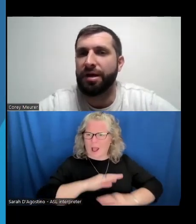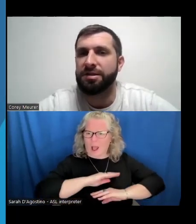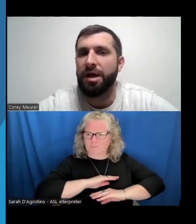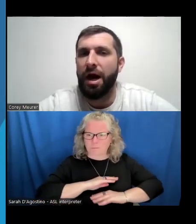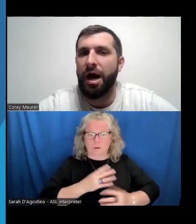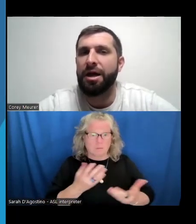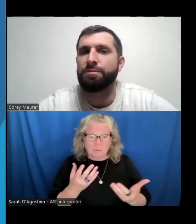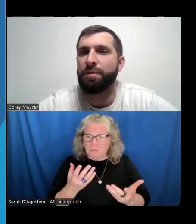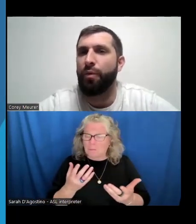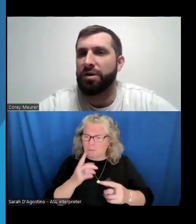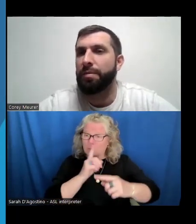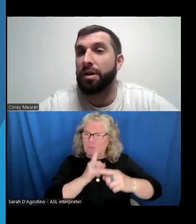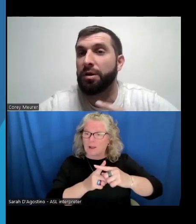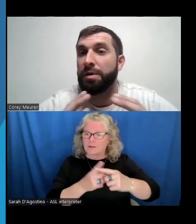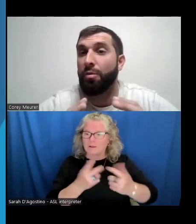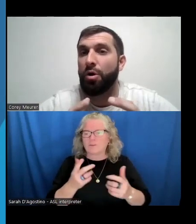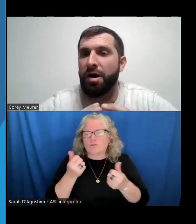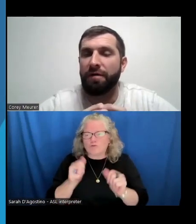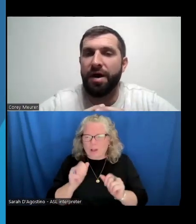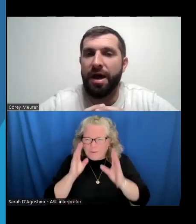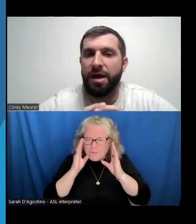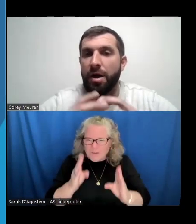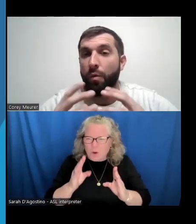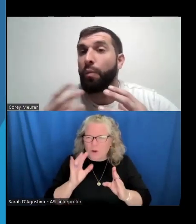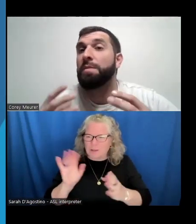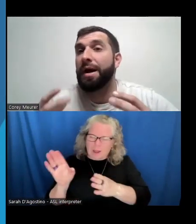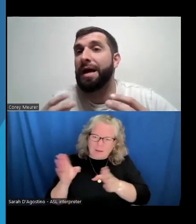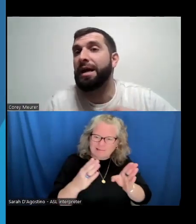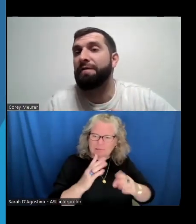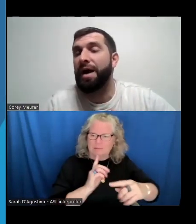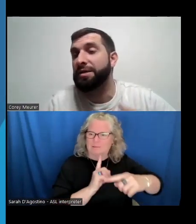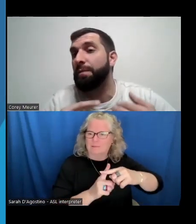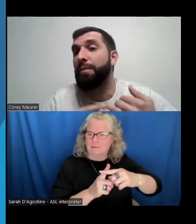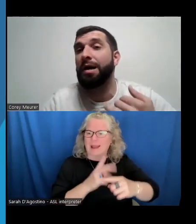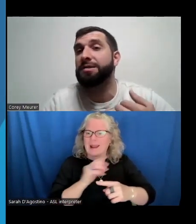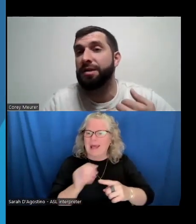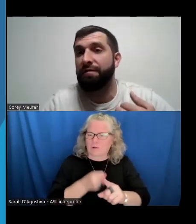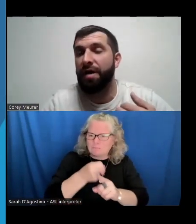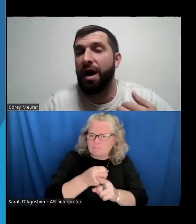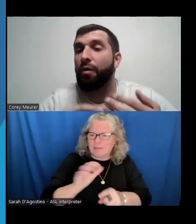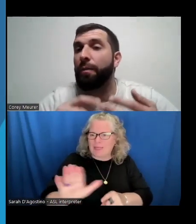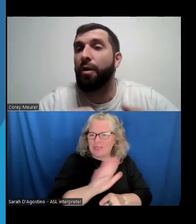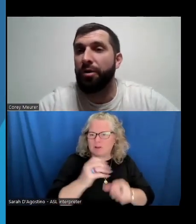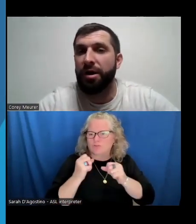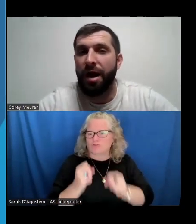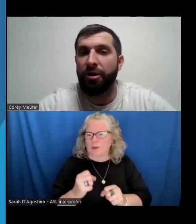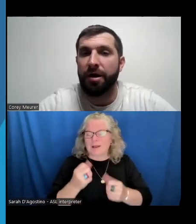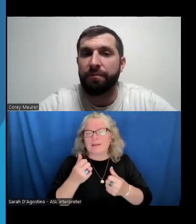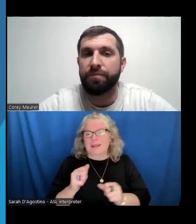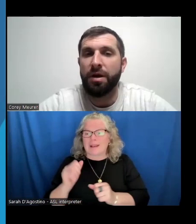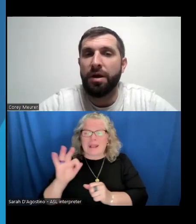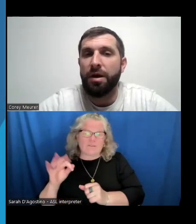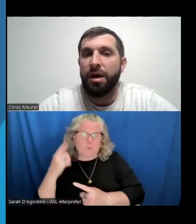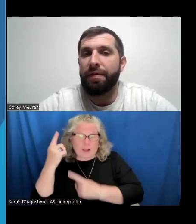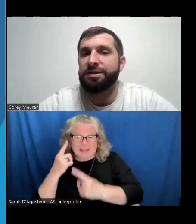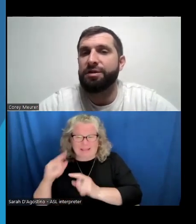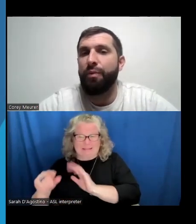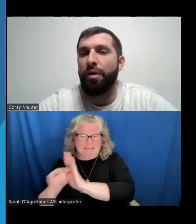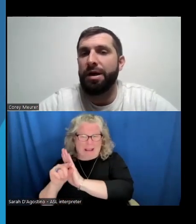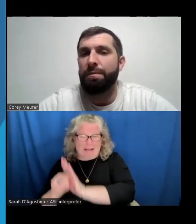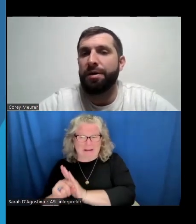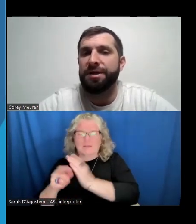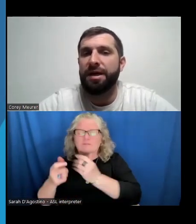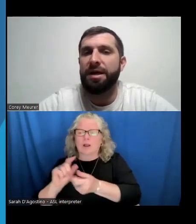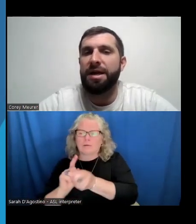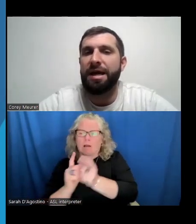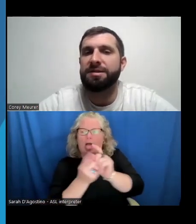those strengths and help support them in a little bit more of what we might identify as a positive or appropriate area. And then